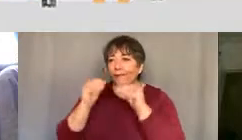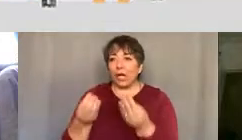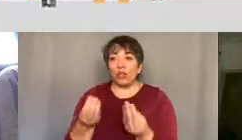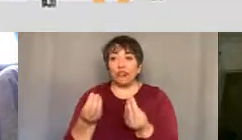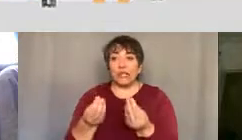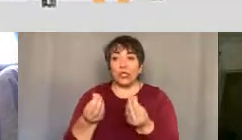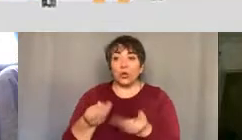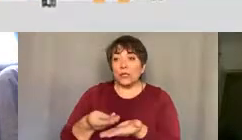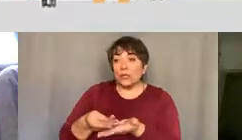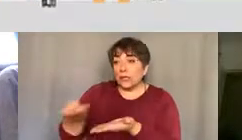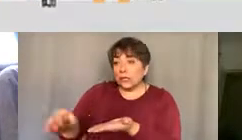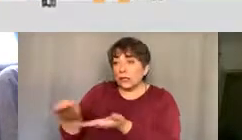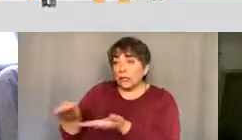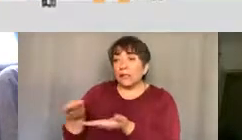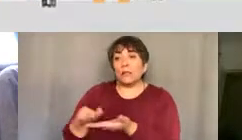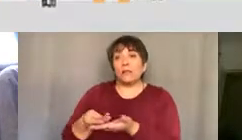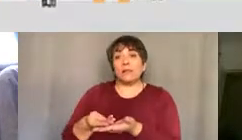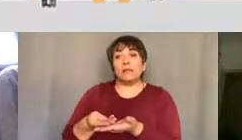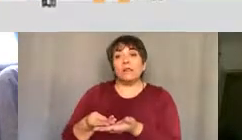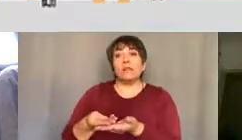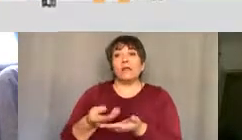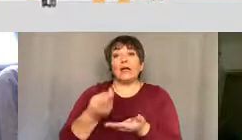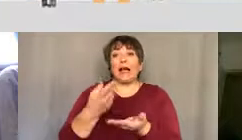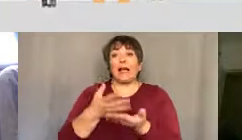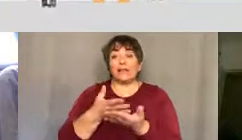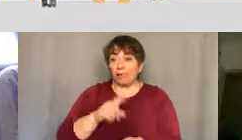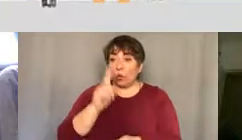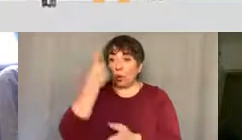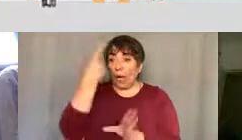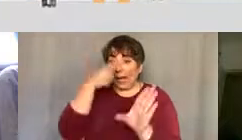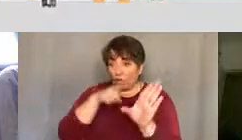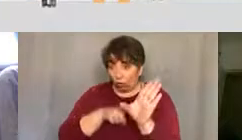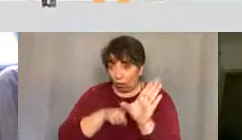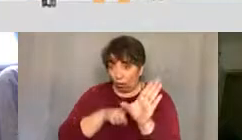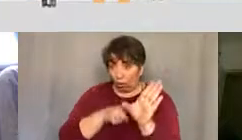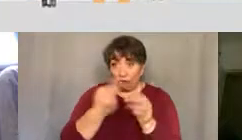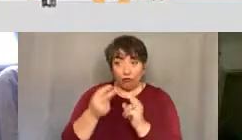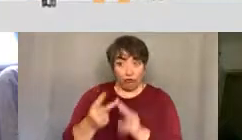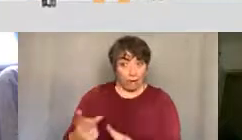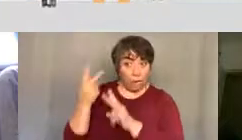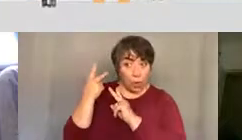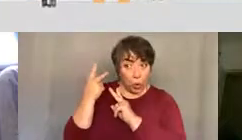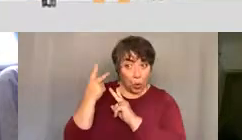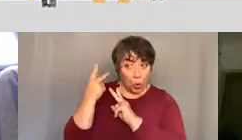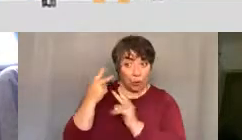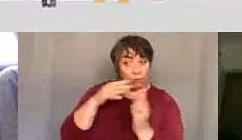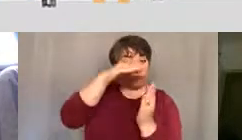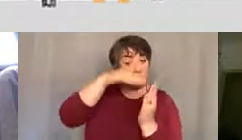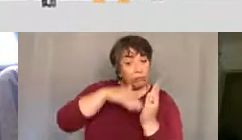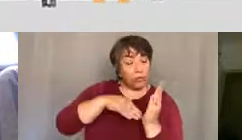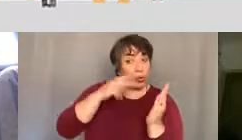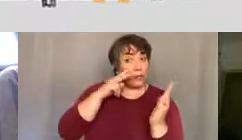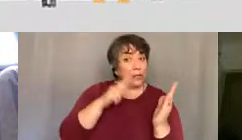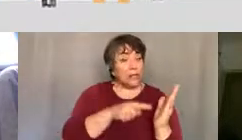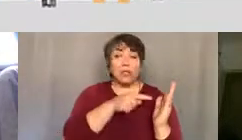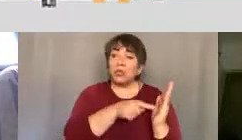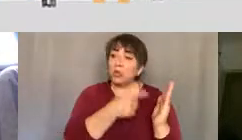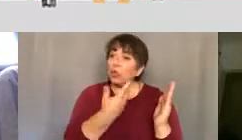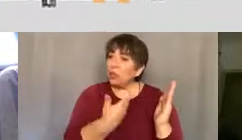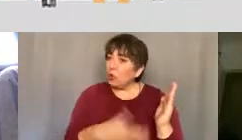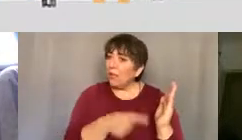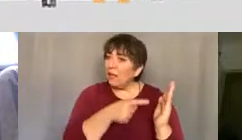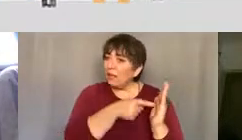deliver annual prescribing reviews and practices to look at the data that they're prescribing and looking at where we might want to look a little deeper to